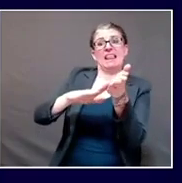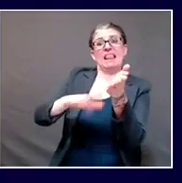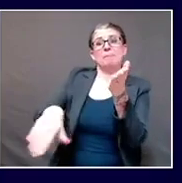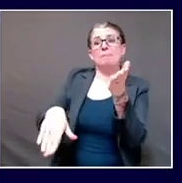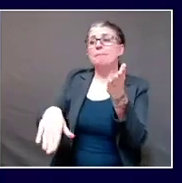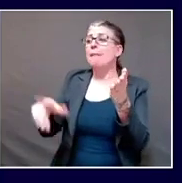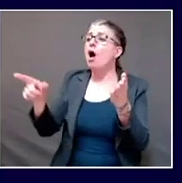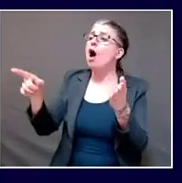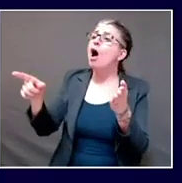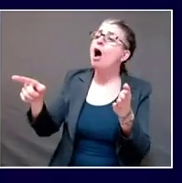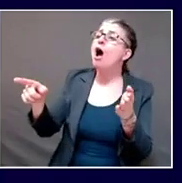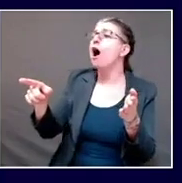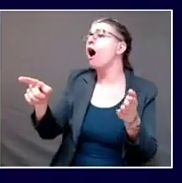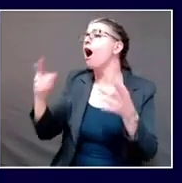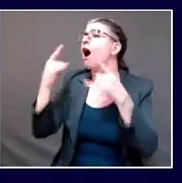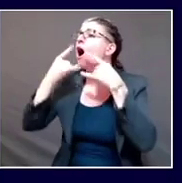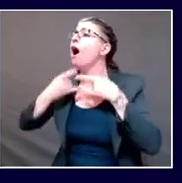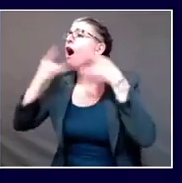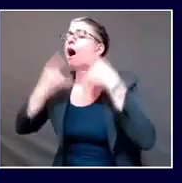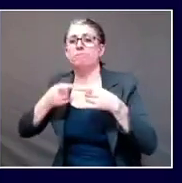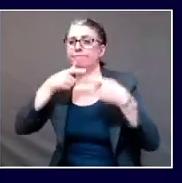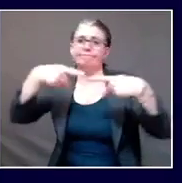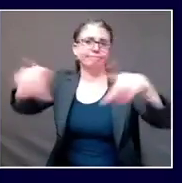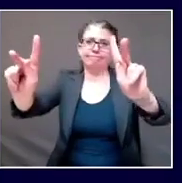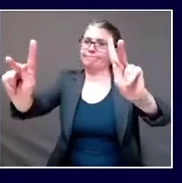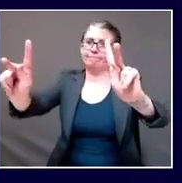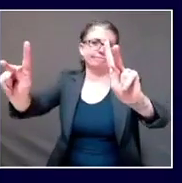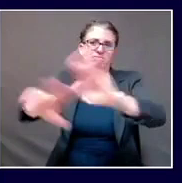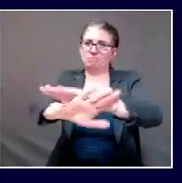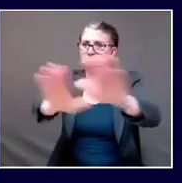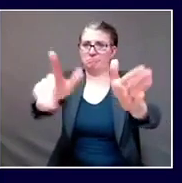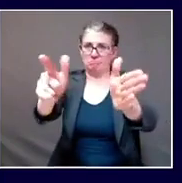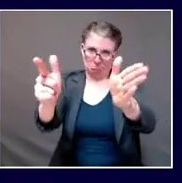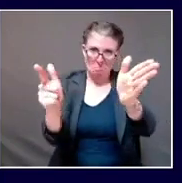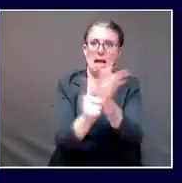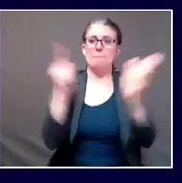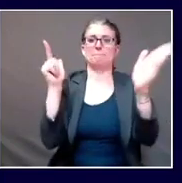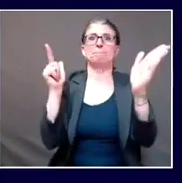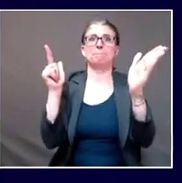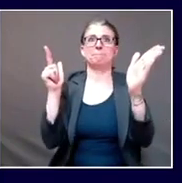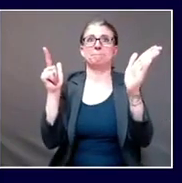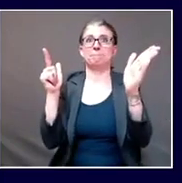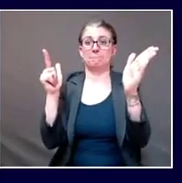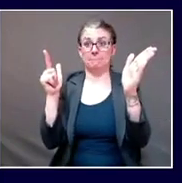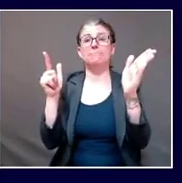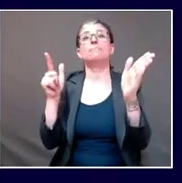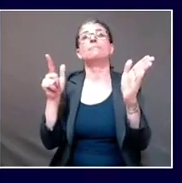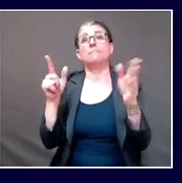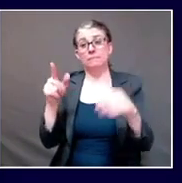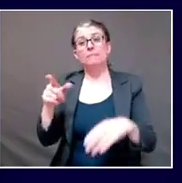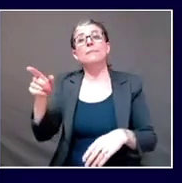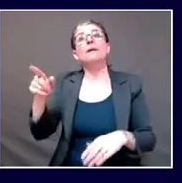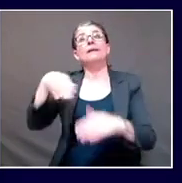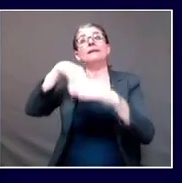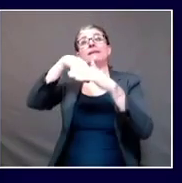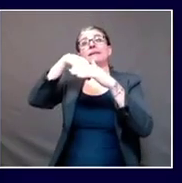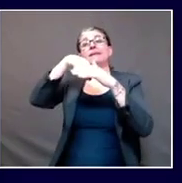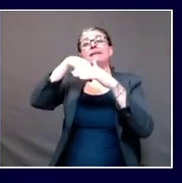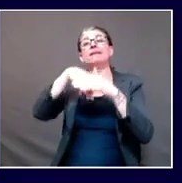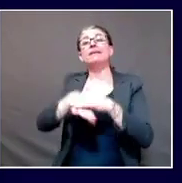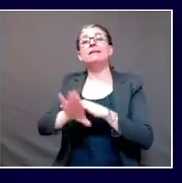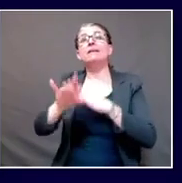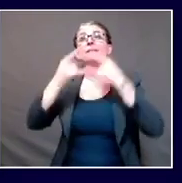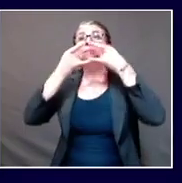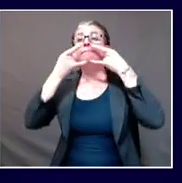without a mask or insist on remaining in a store facility without a mask. It's a clear, bright line